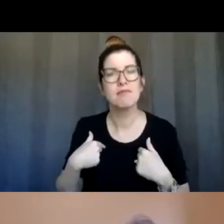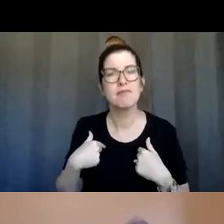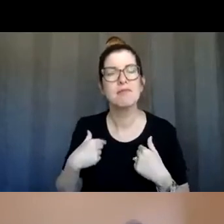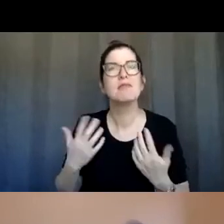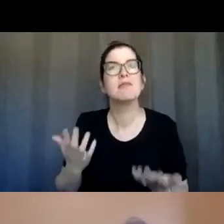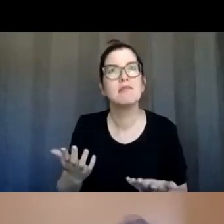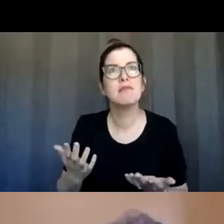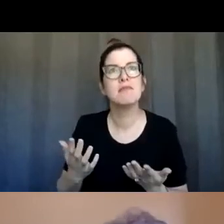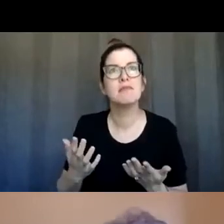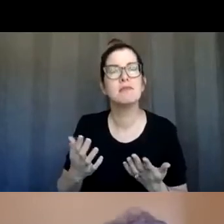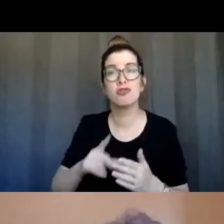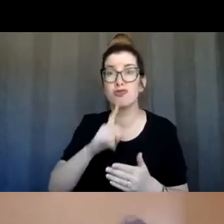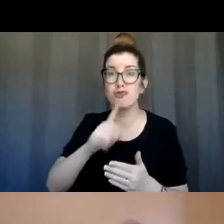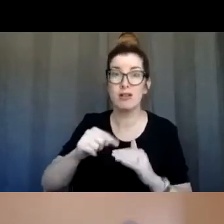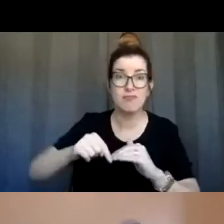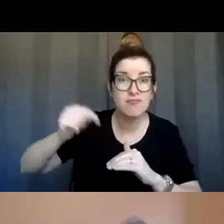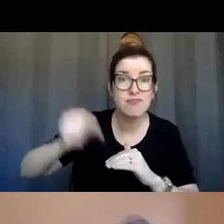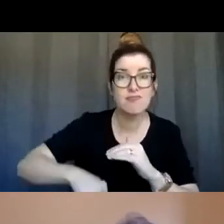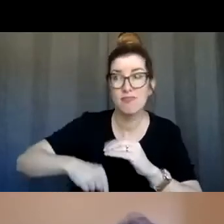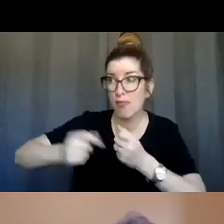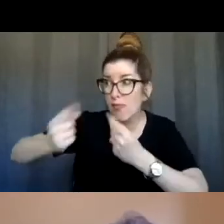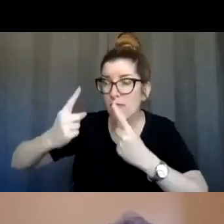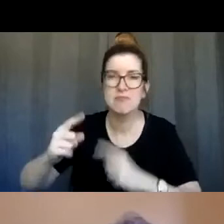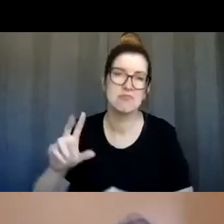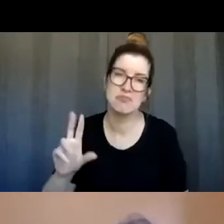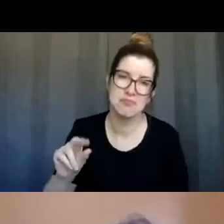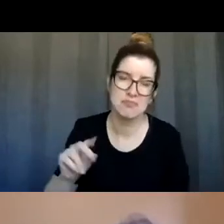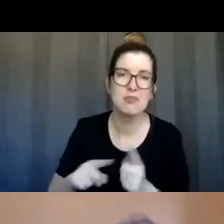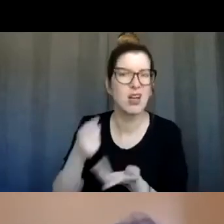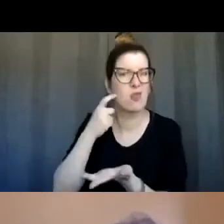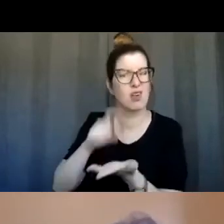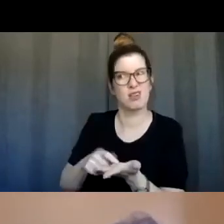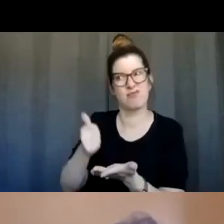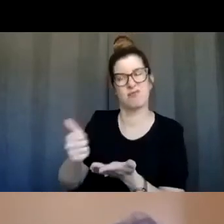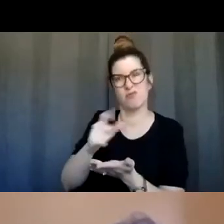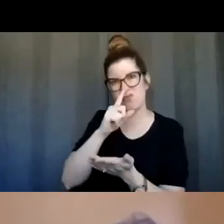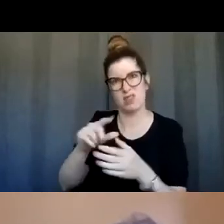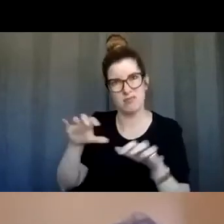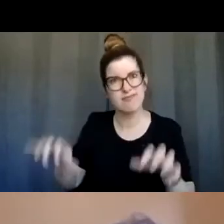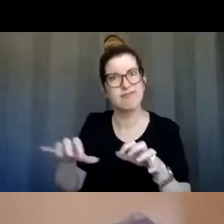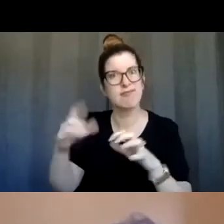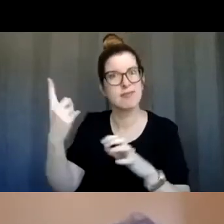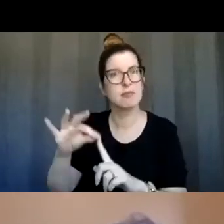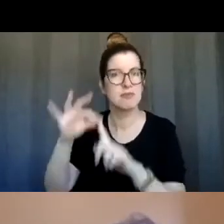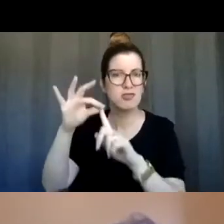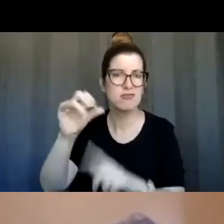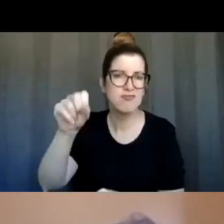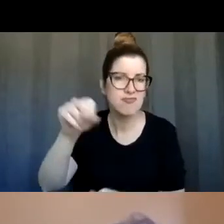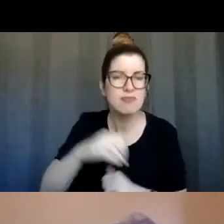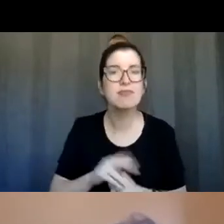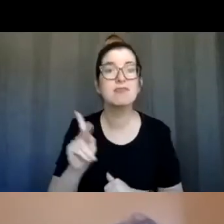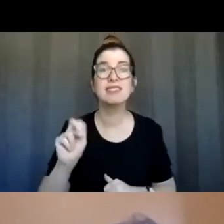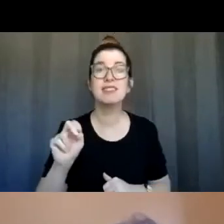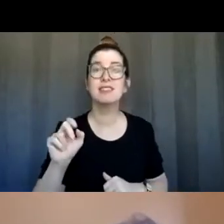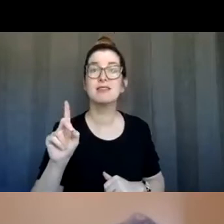not in tune as I should have been, but I was kind of, you know, I recognized that she had done something special. Yeah. Yeah. I guess part of the